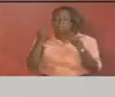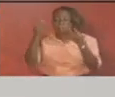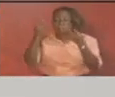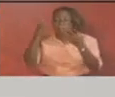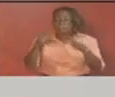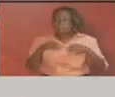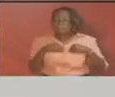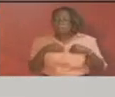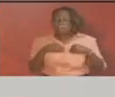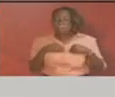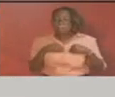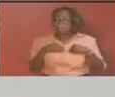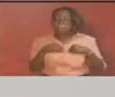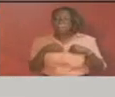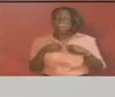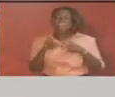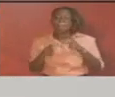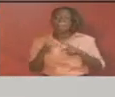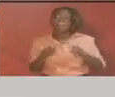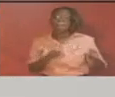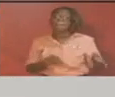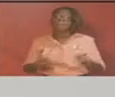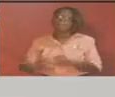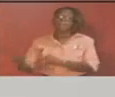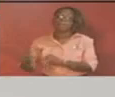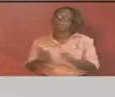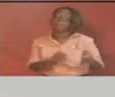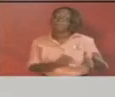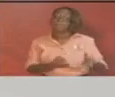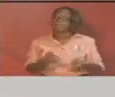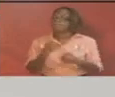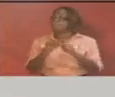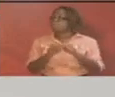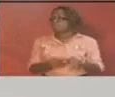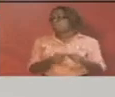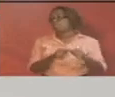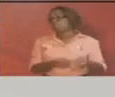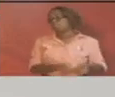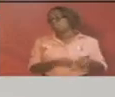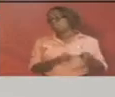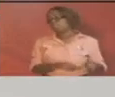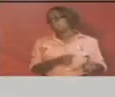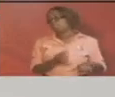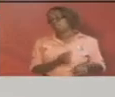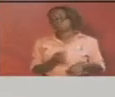you have a case of COVID, primarily your primary group of contacts are the people that live in your